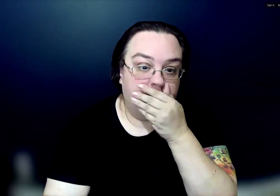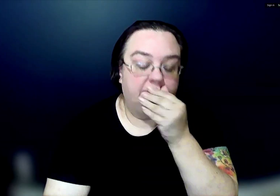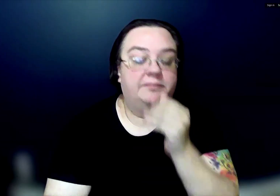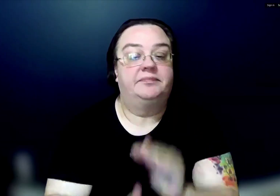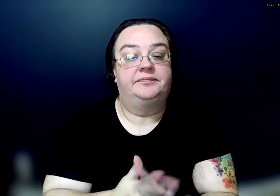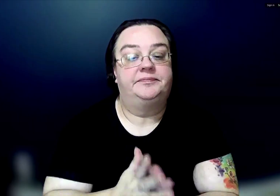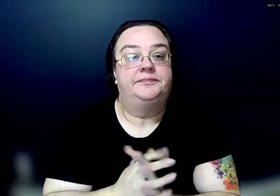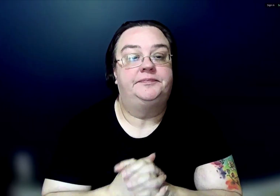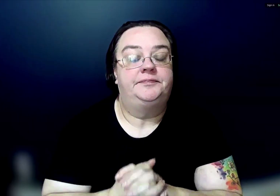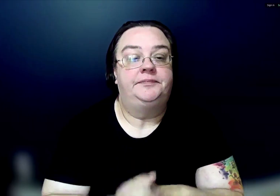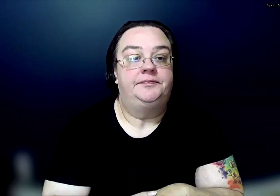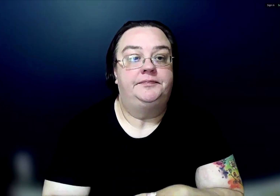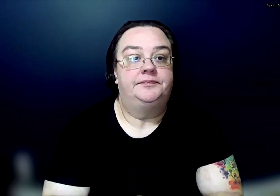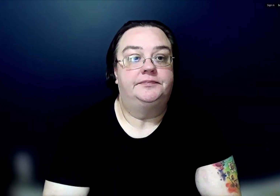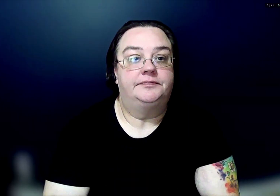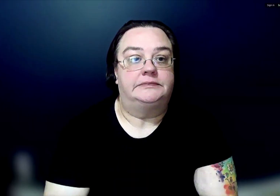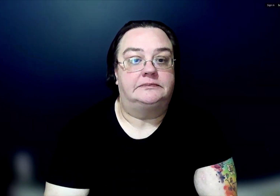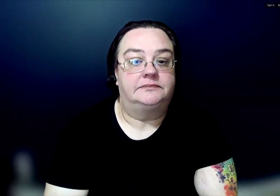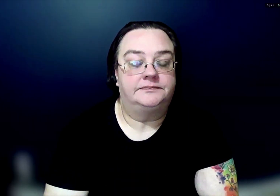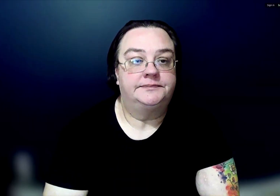Okay.